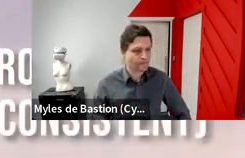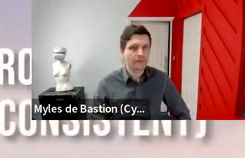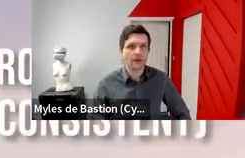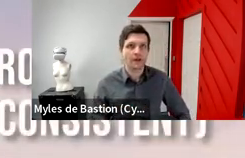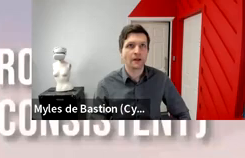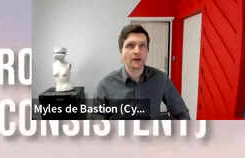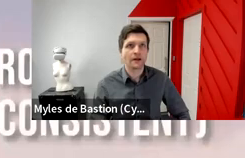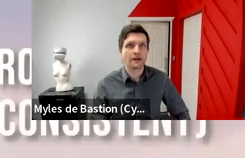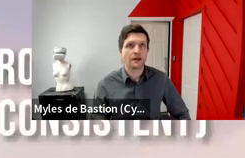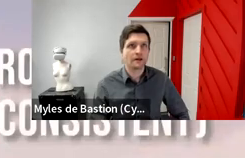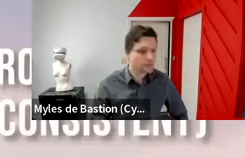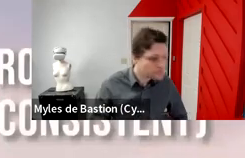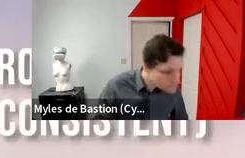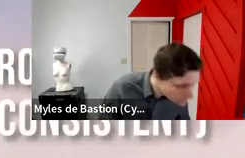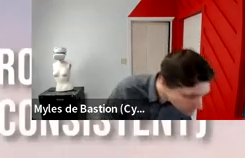please.